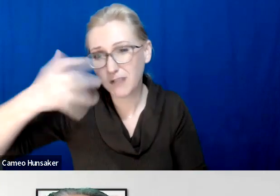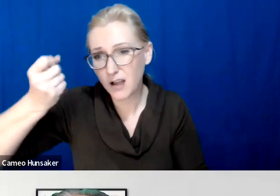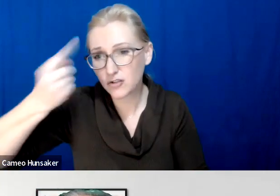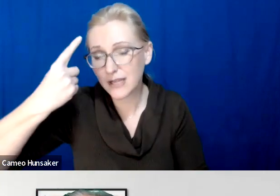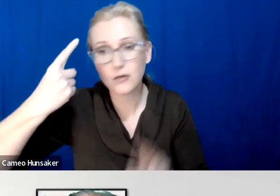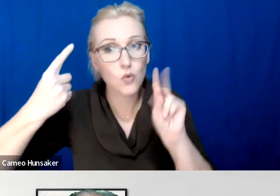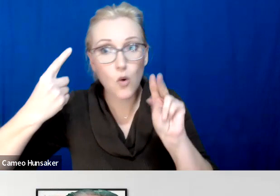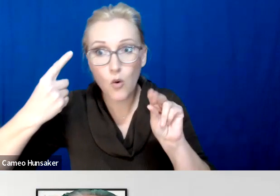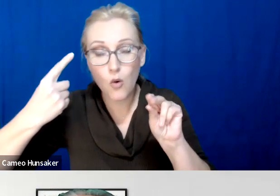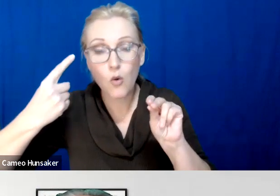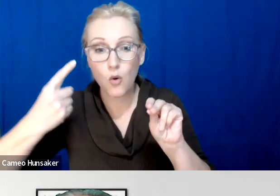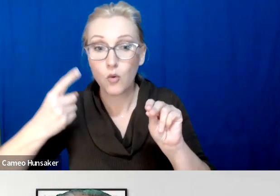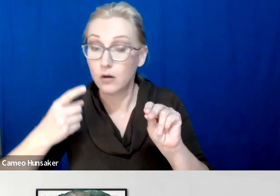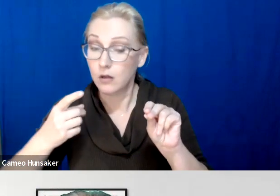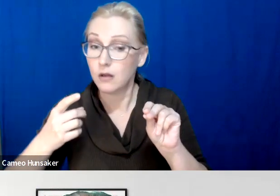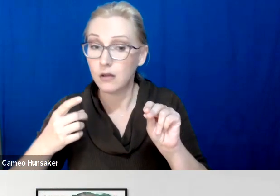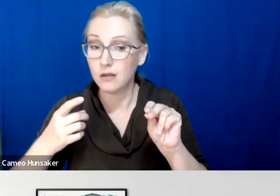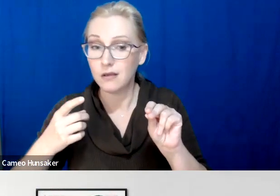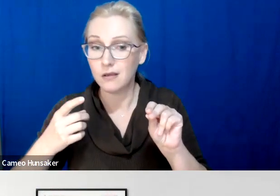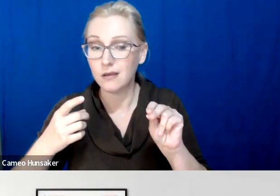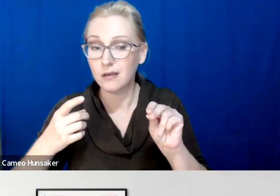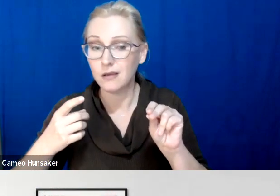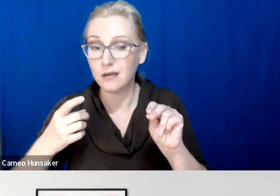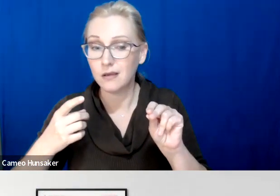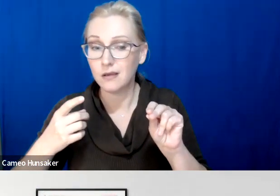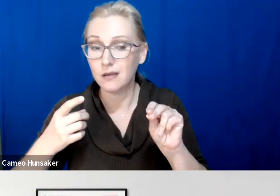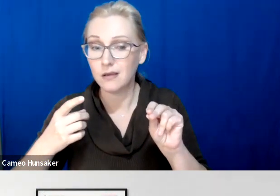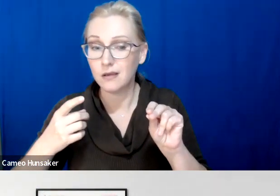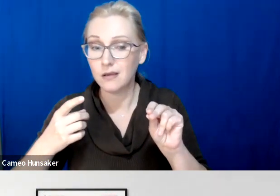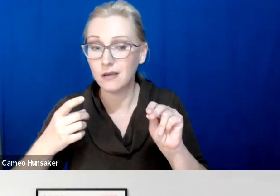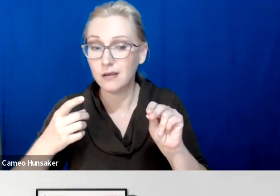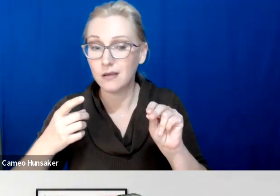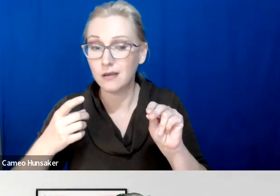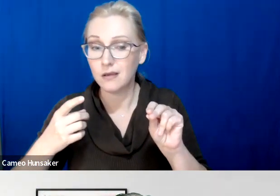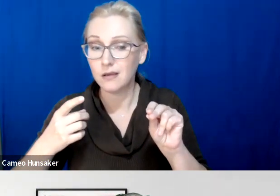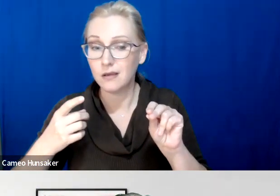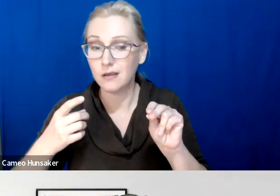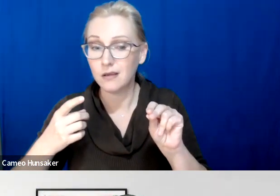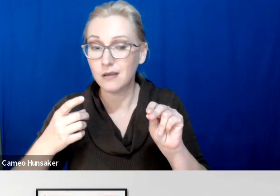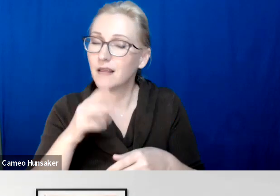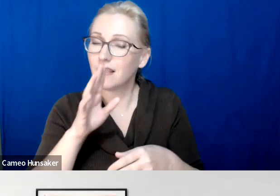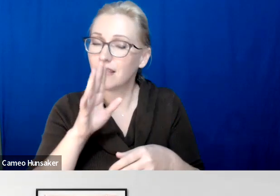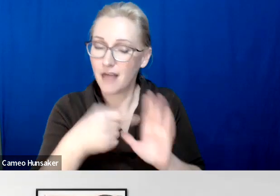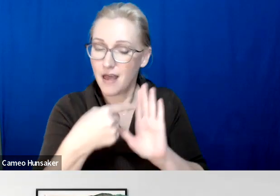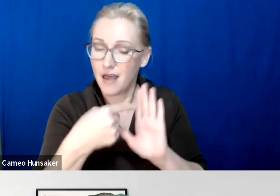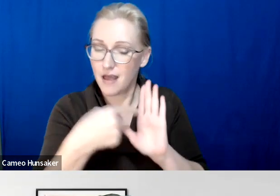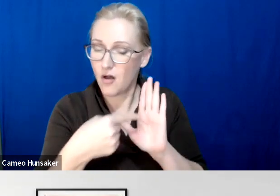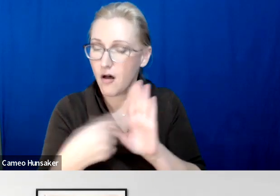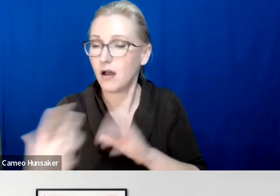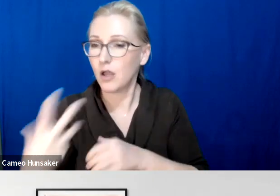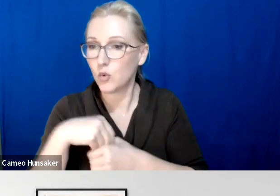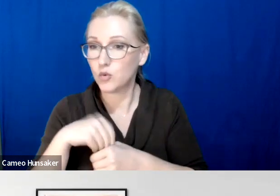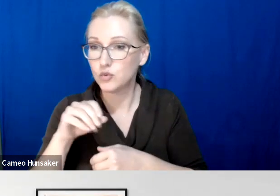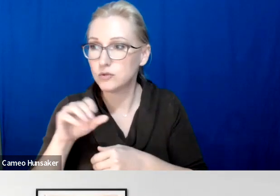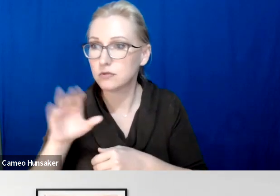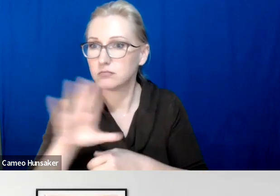need that's in part, it takes into account your preference, which is different from IDEA. So it does kind of say,